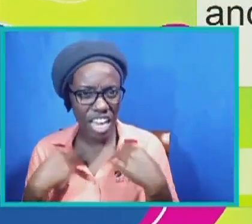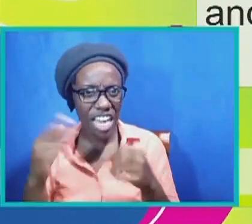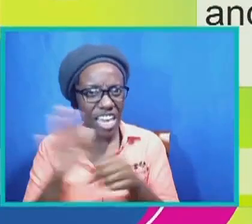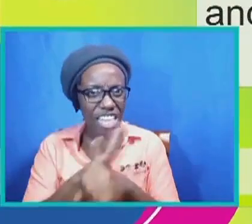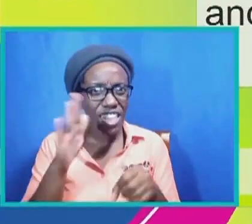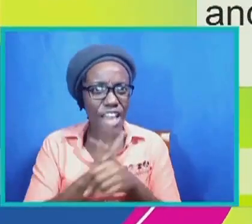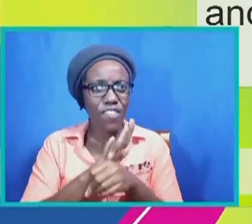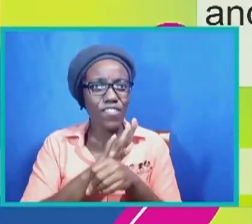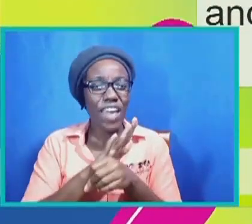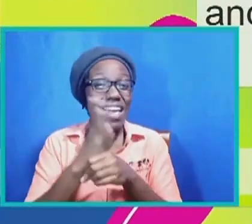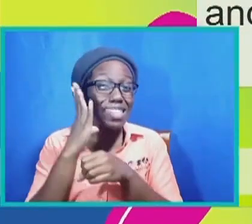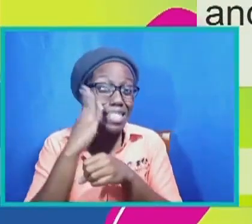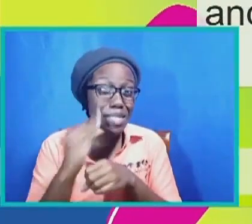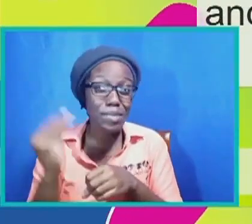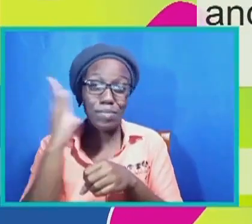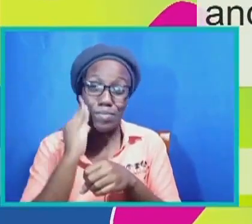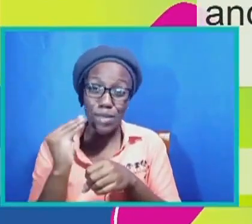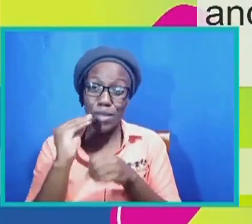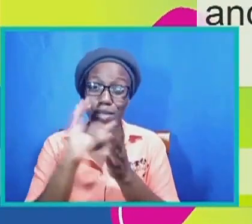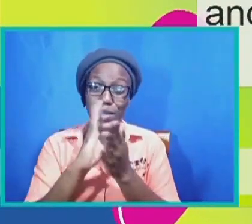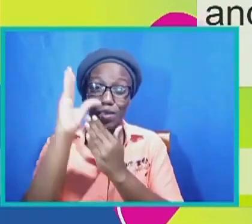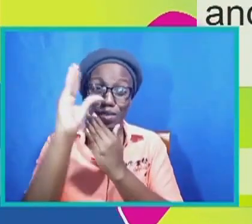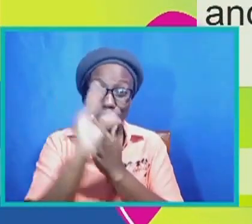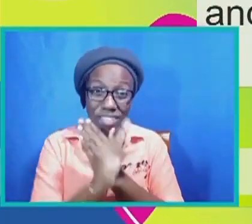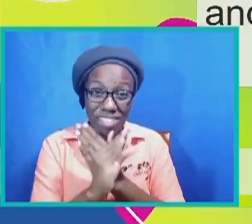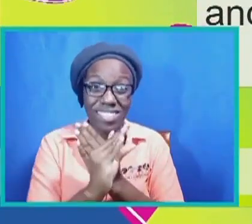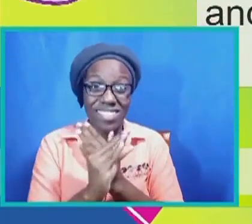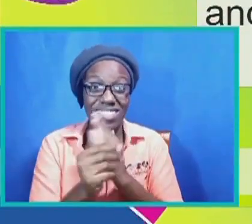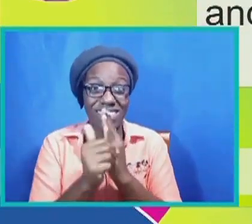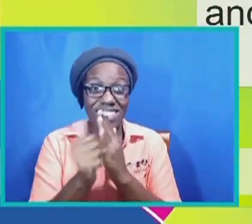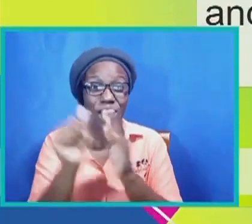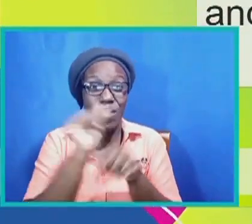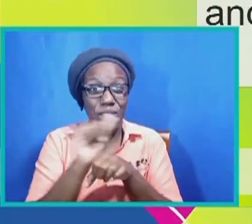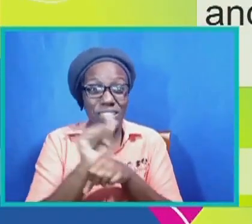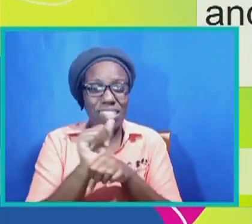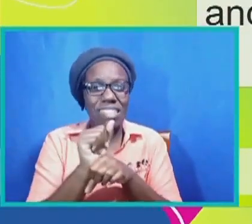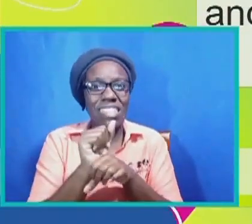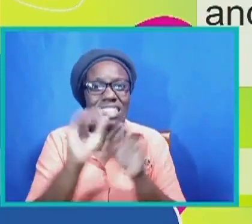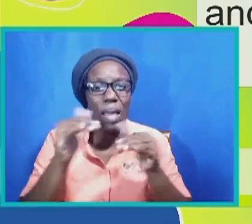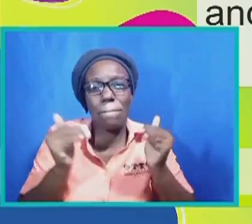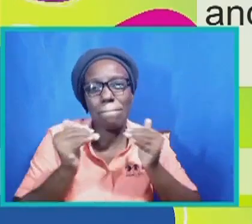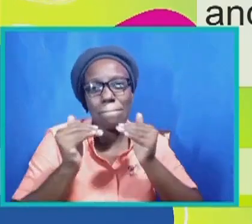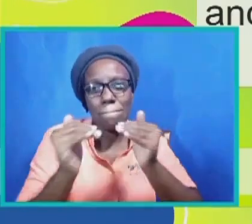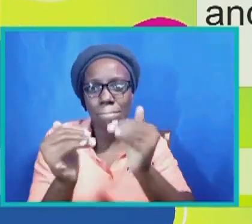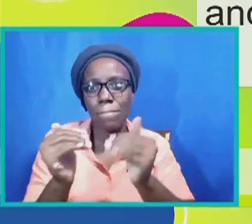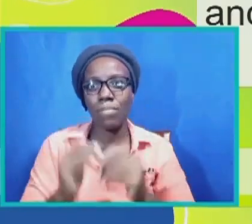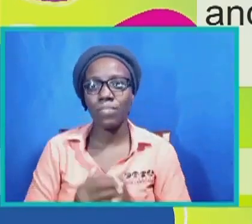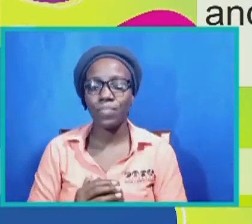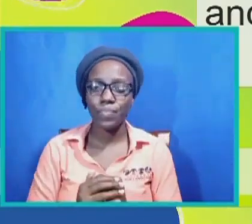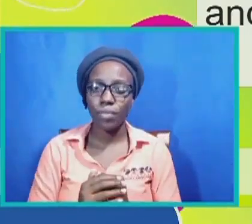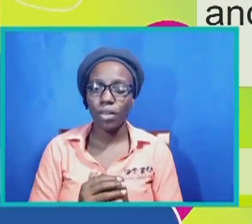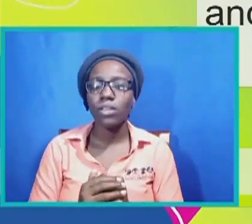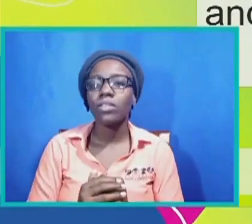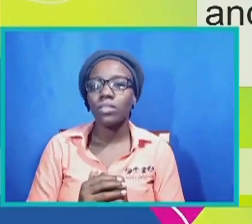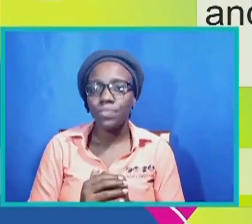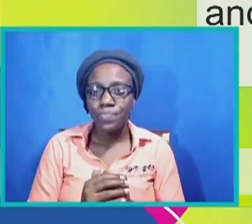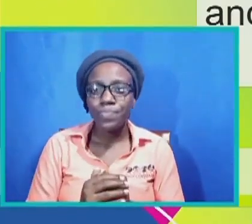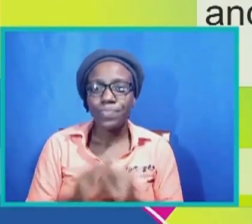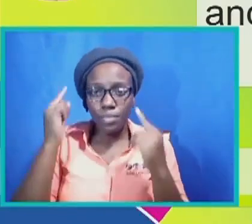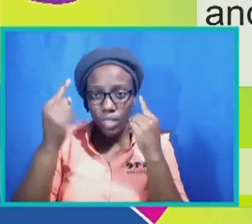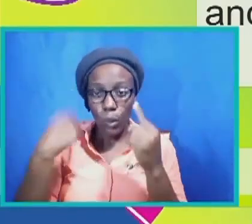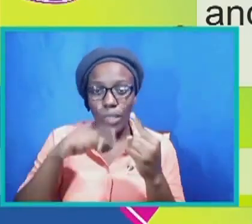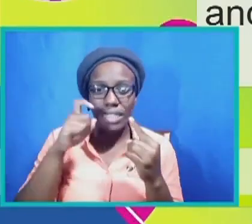of drive this process home. I think we need to understand that what we are